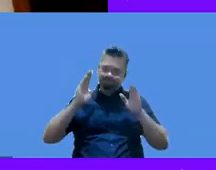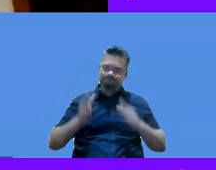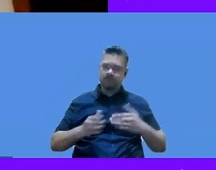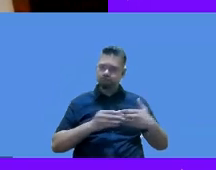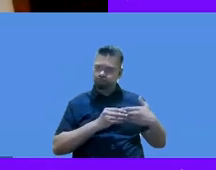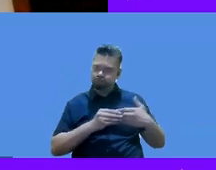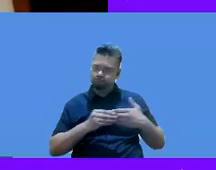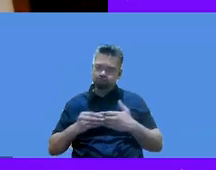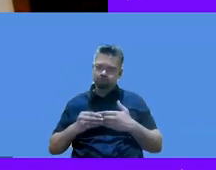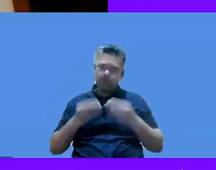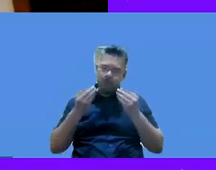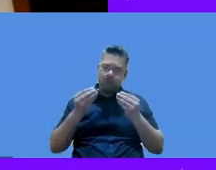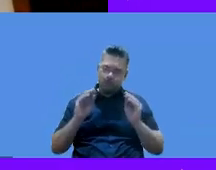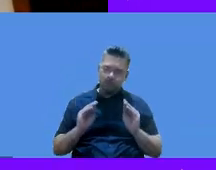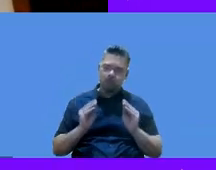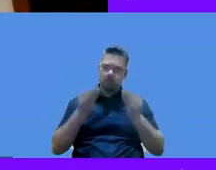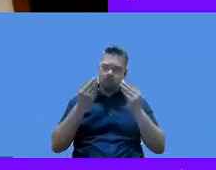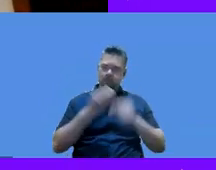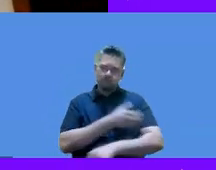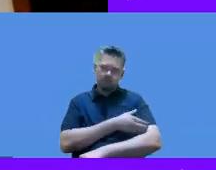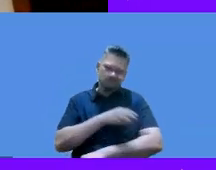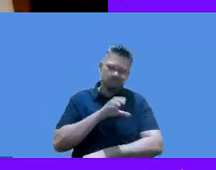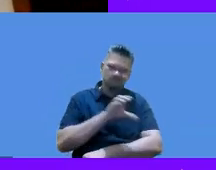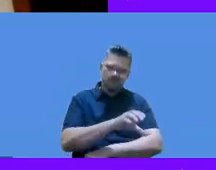can reap benefits for many years to come for our country.